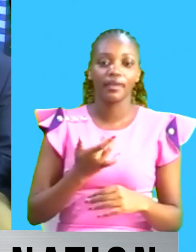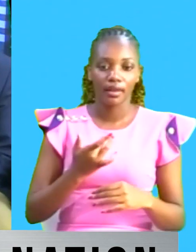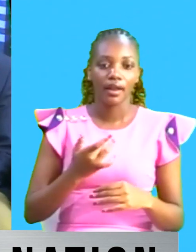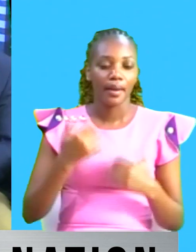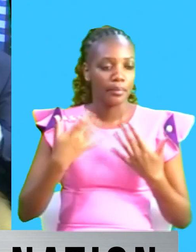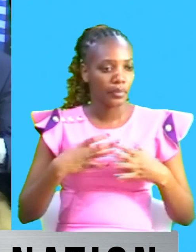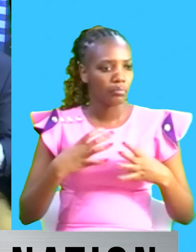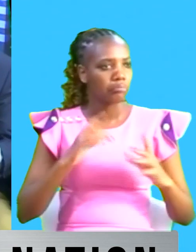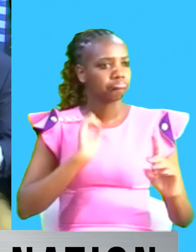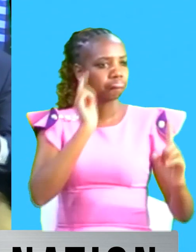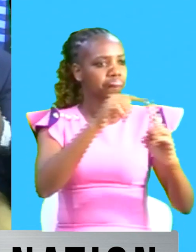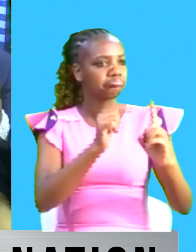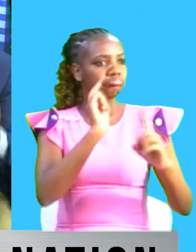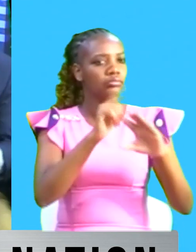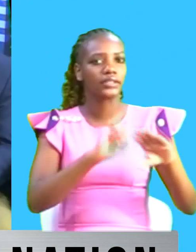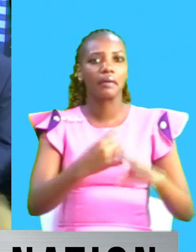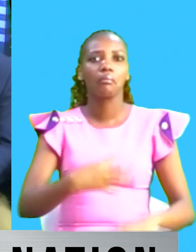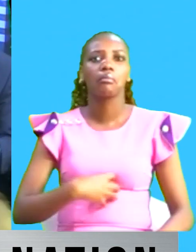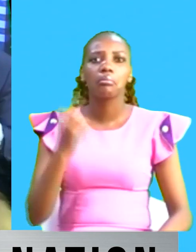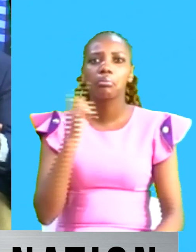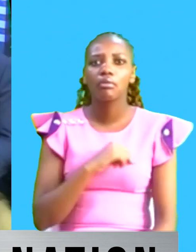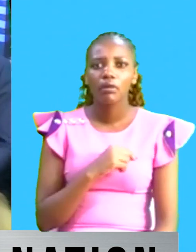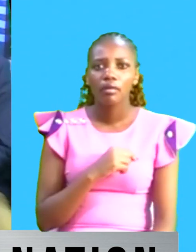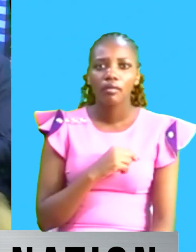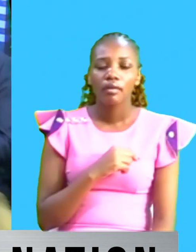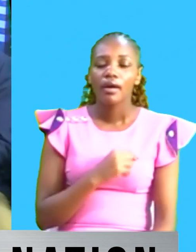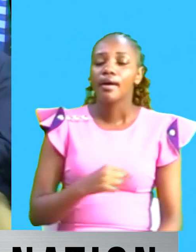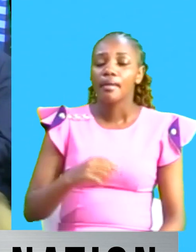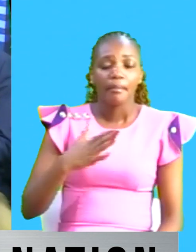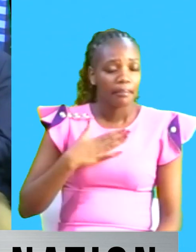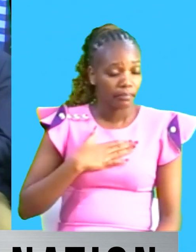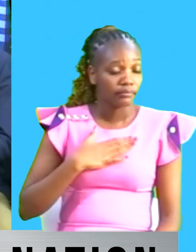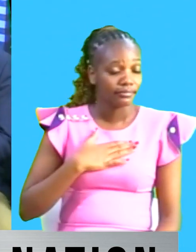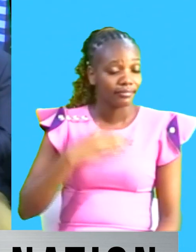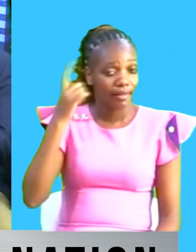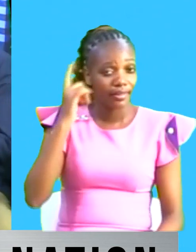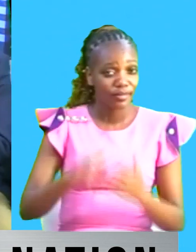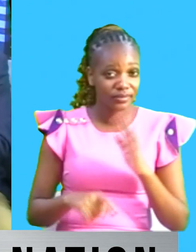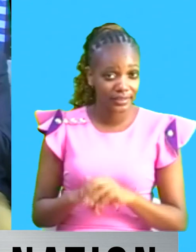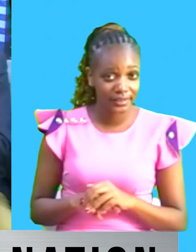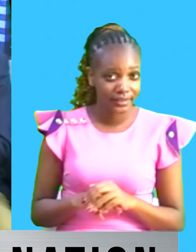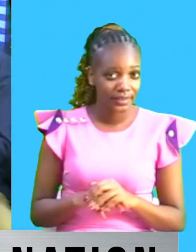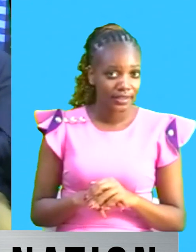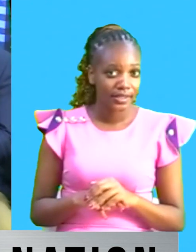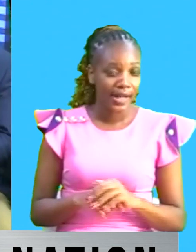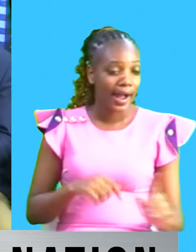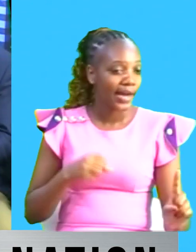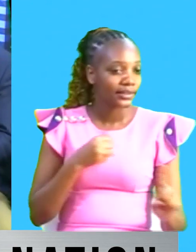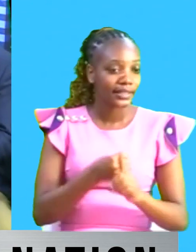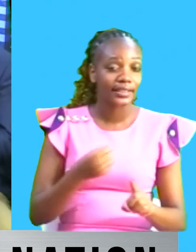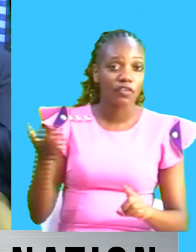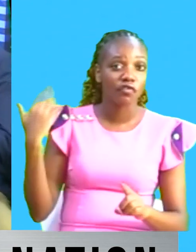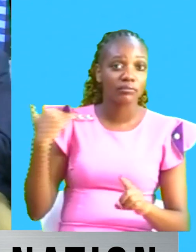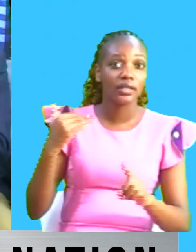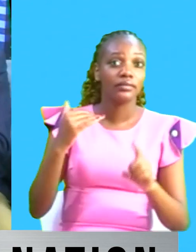Jonah, former presidents are a no-go zone, in my view. You don't get there. You don't get there. In fact, it